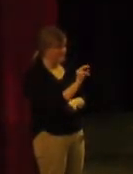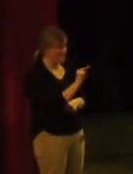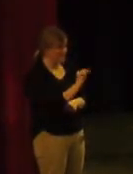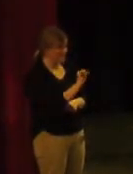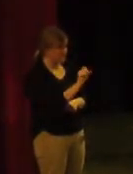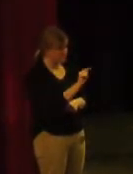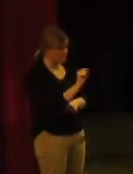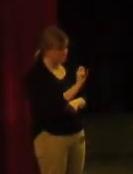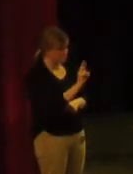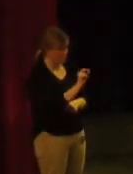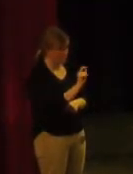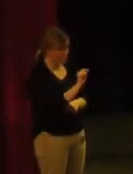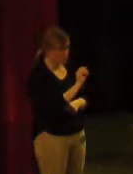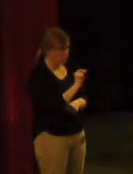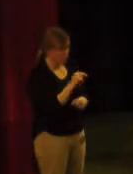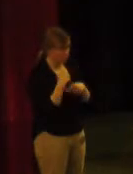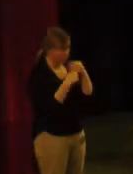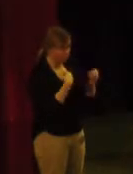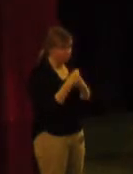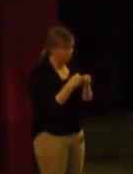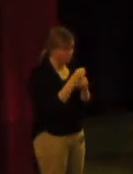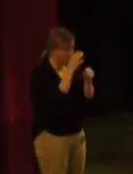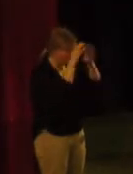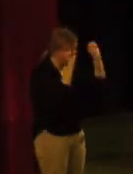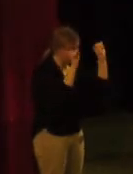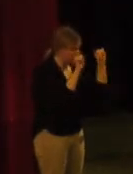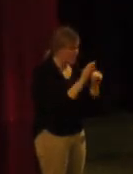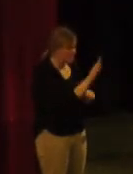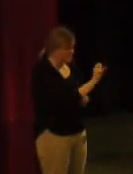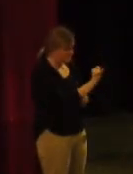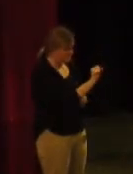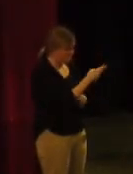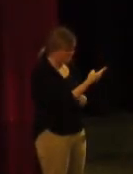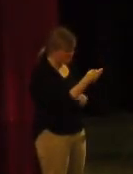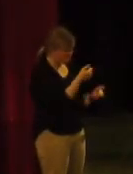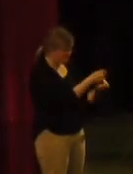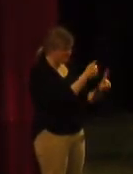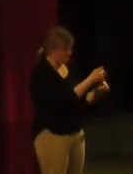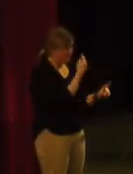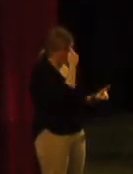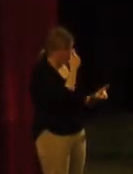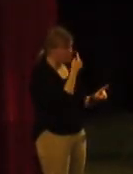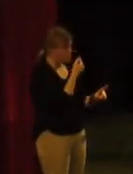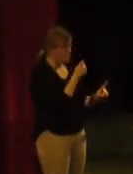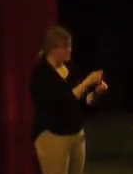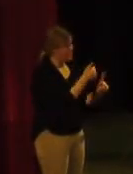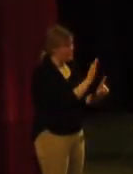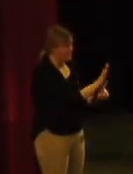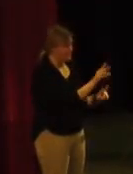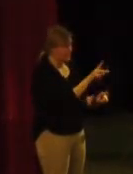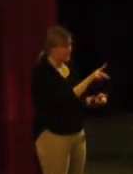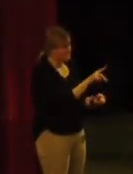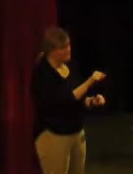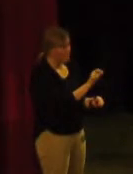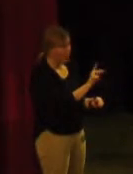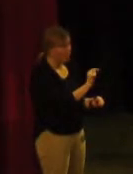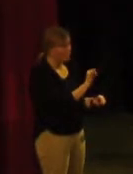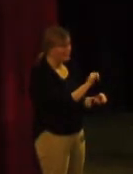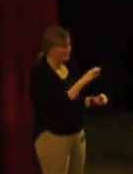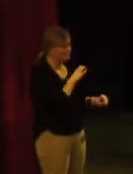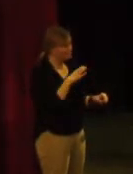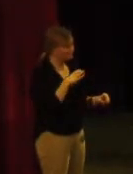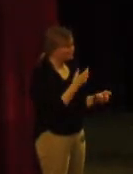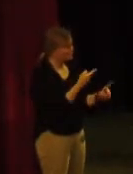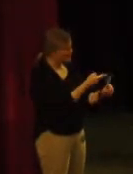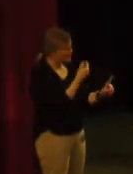about immigration. The Bush administration, President Bush, kind of fought his own party because, as former governor of Texas, he had maybe a